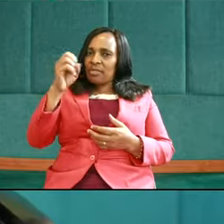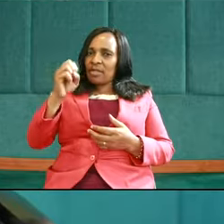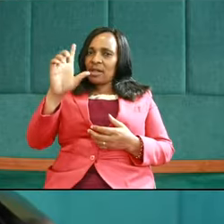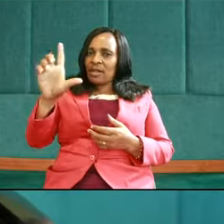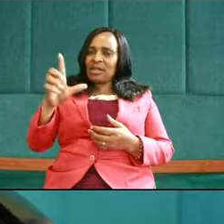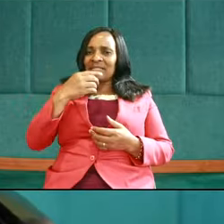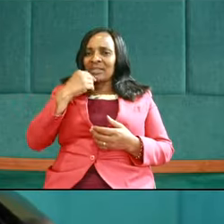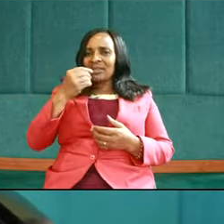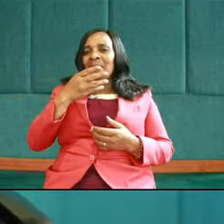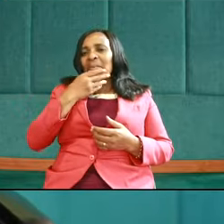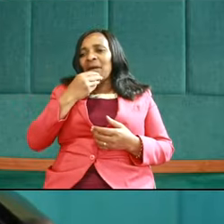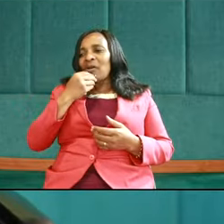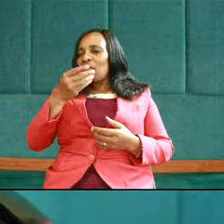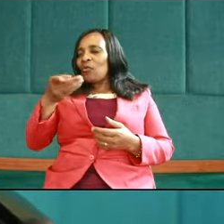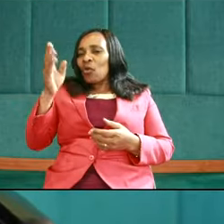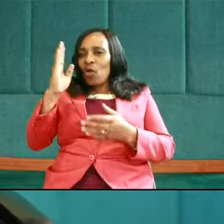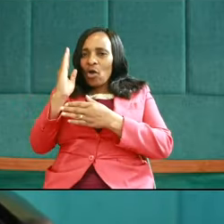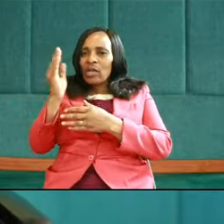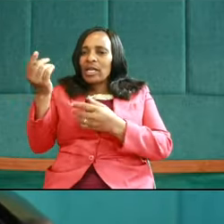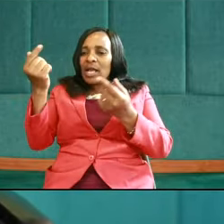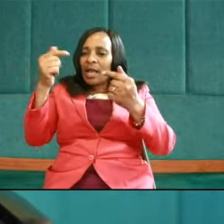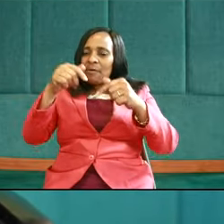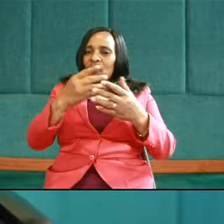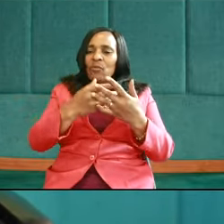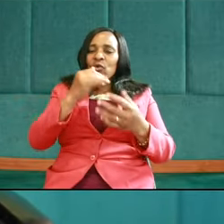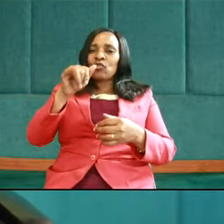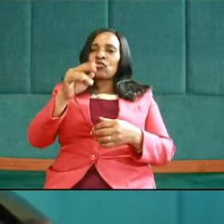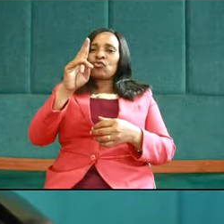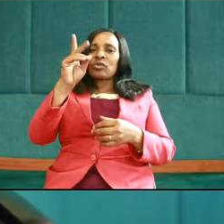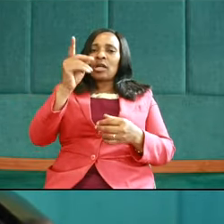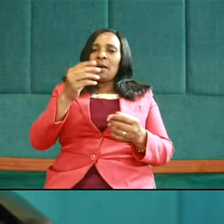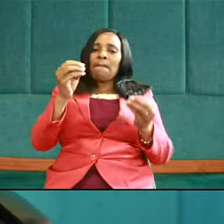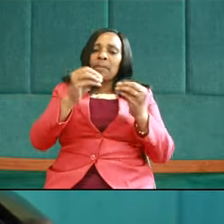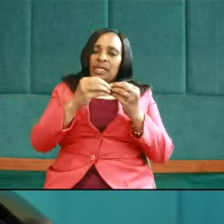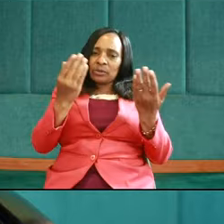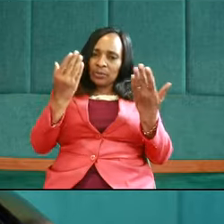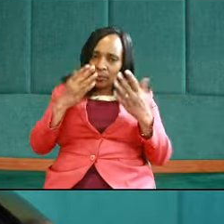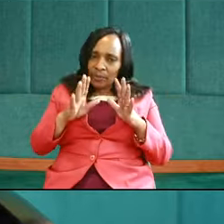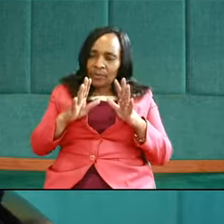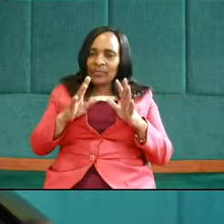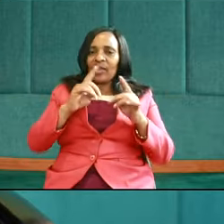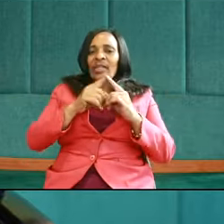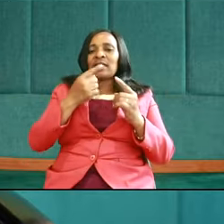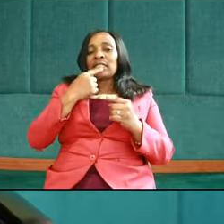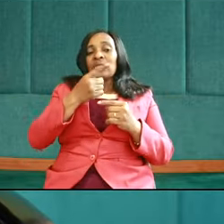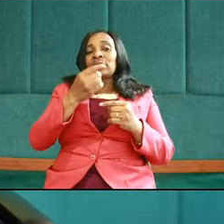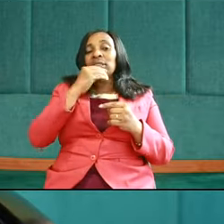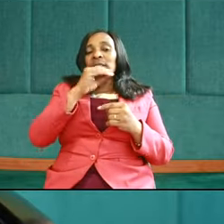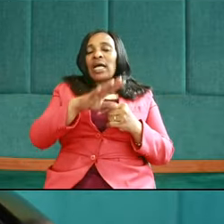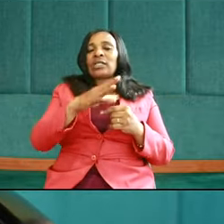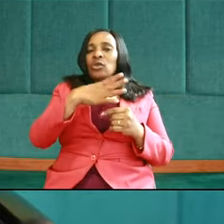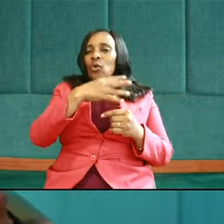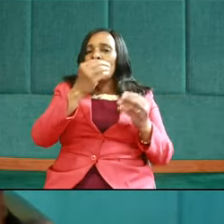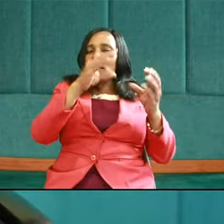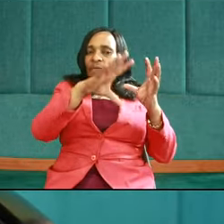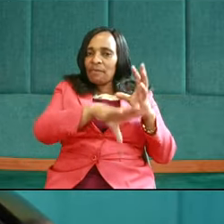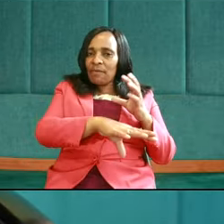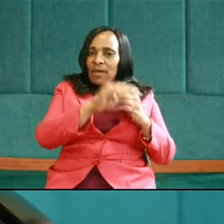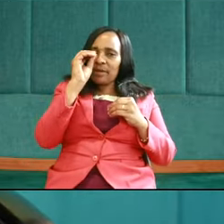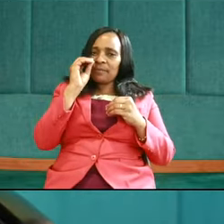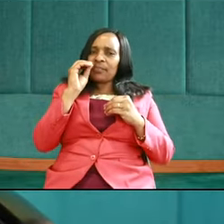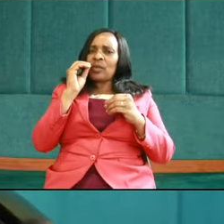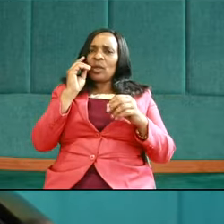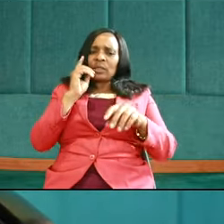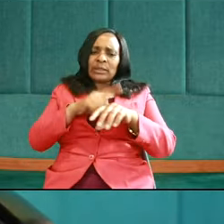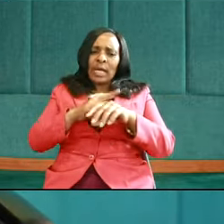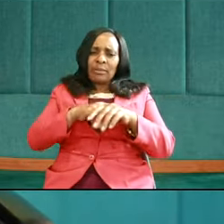"Oh, the man of God has come from Judah. Would you like to meet him?" So he told his sons to go and find him. Once he found